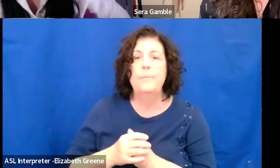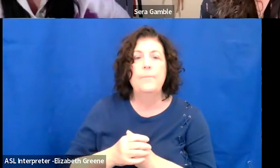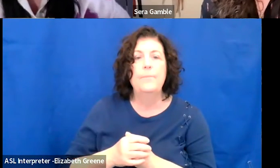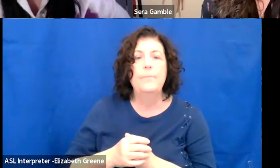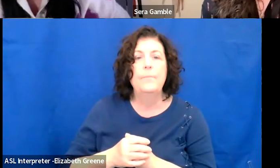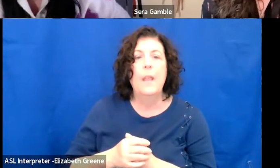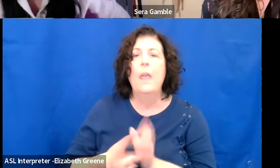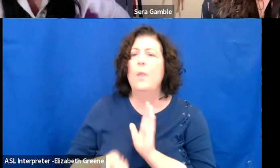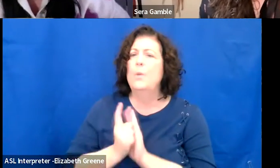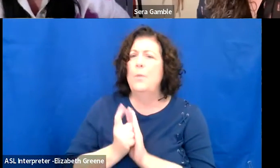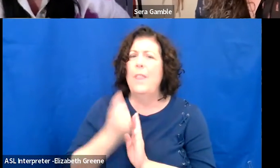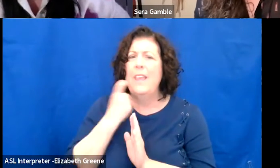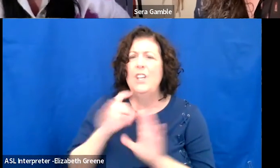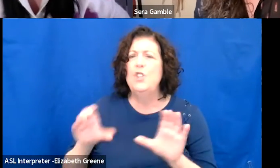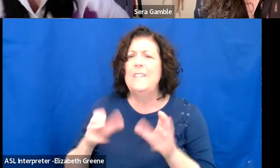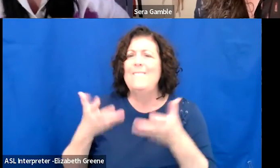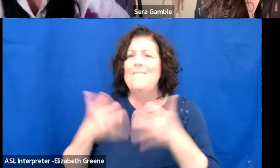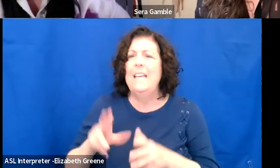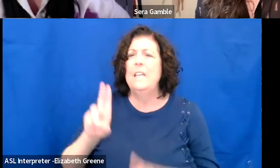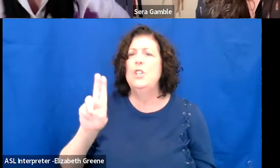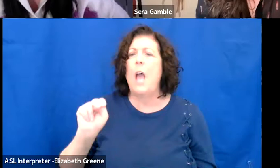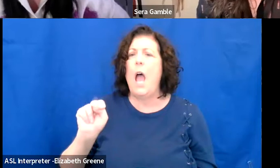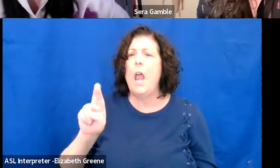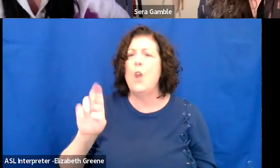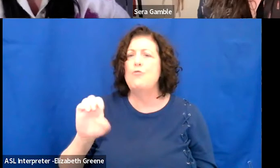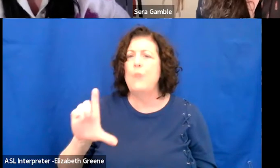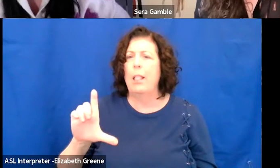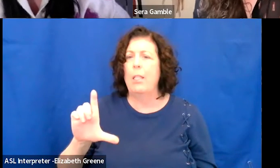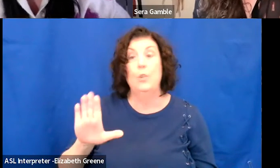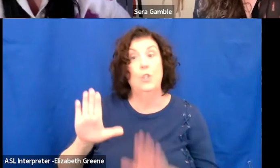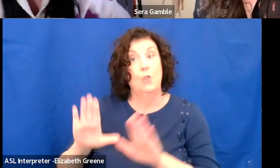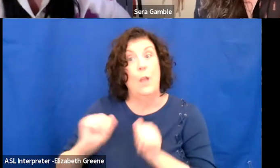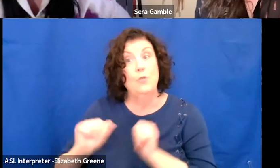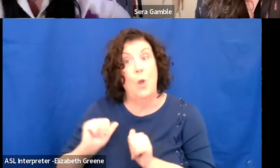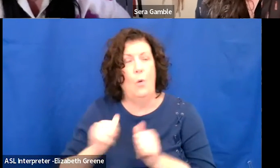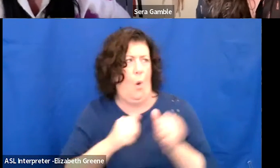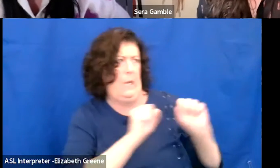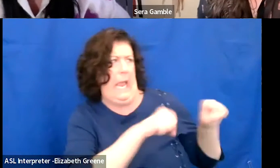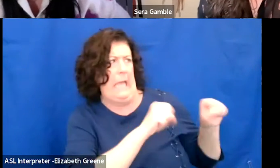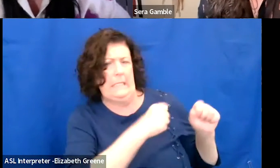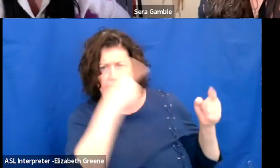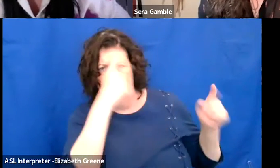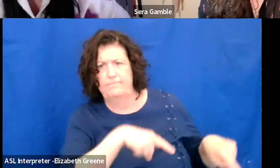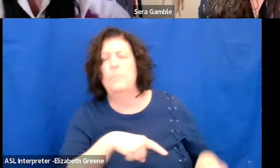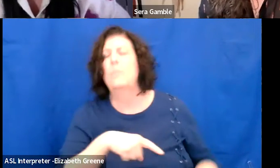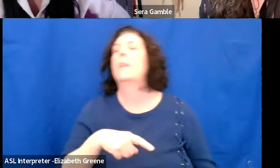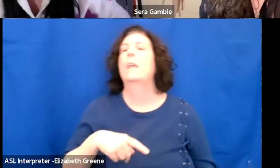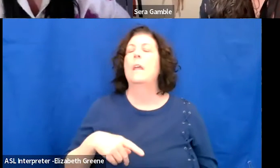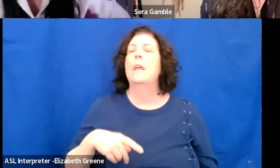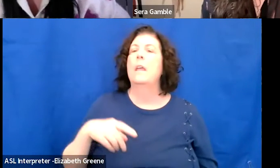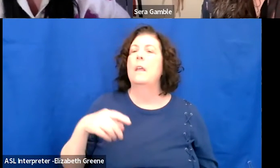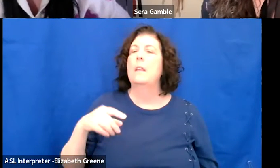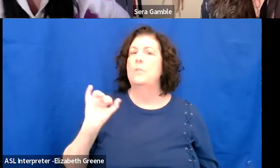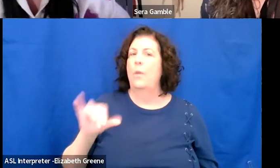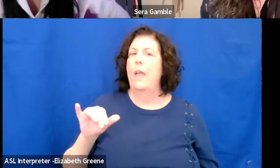moment where they had just done Unreal. And so they were, which is a great show. Great show. And